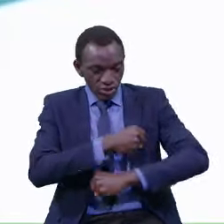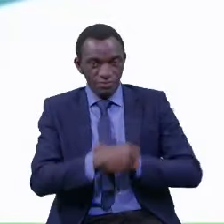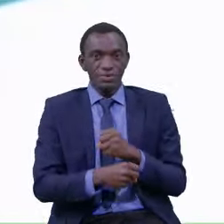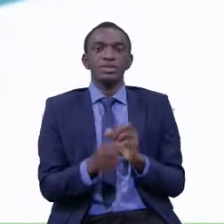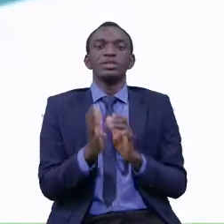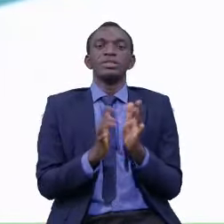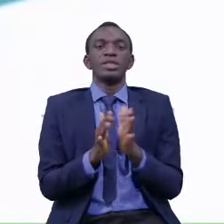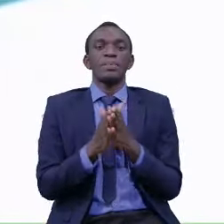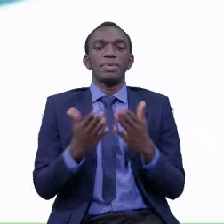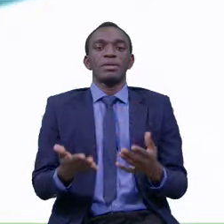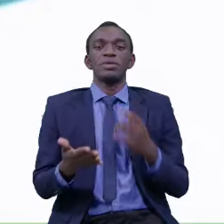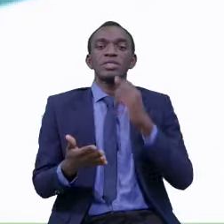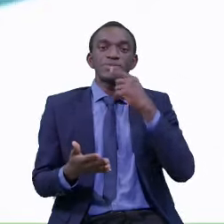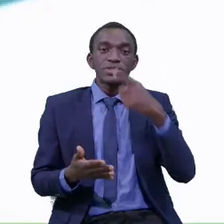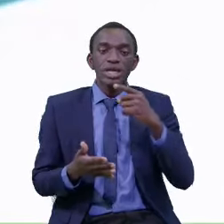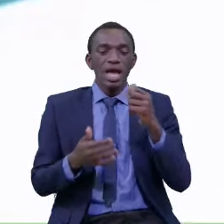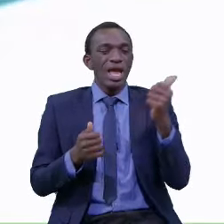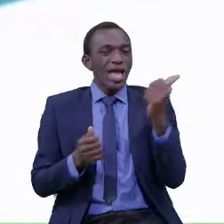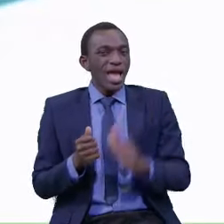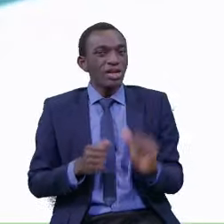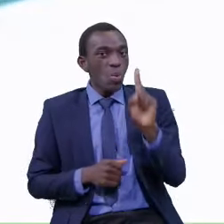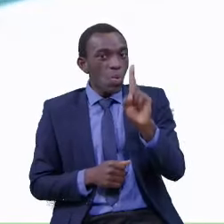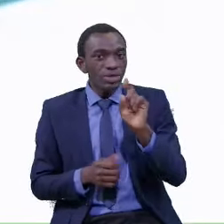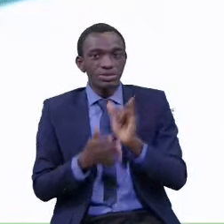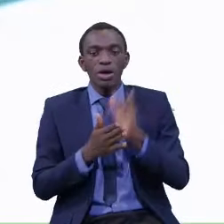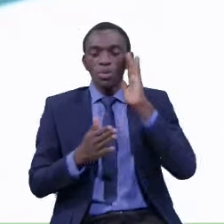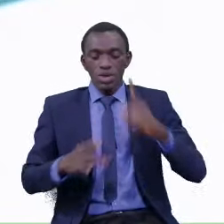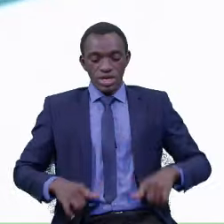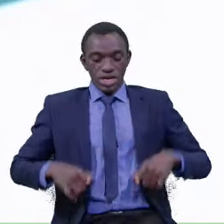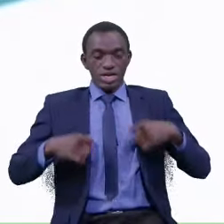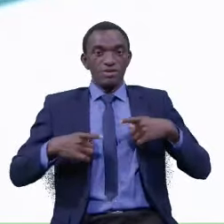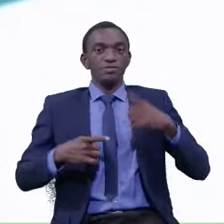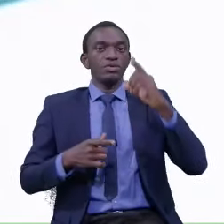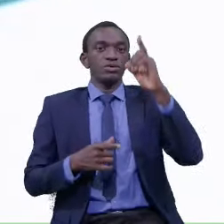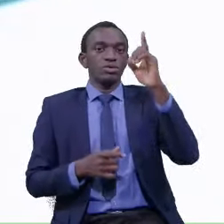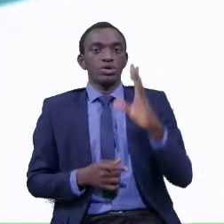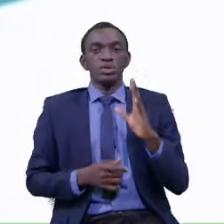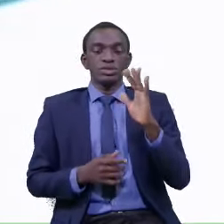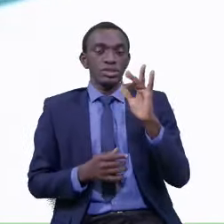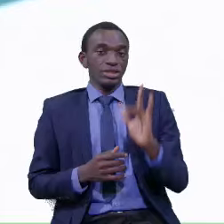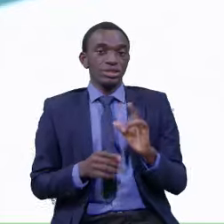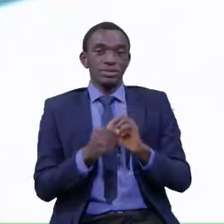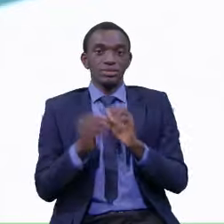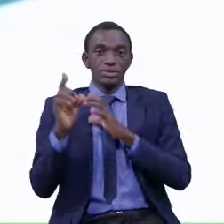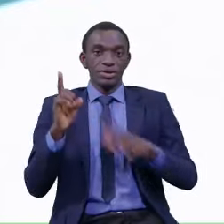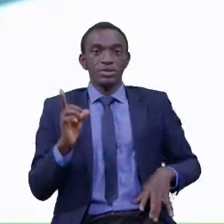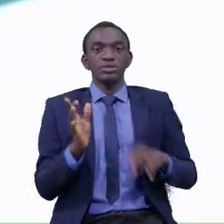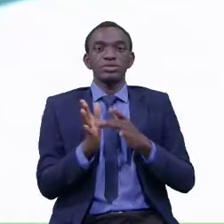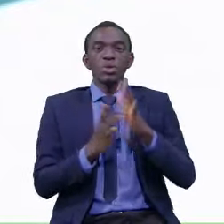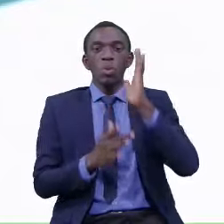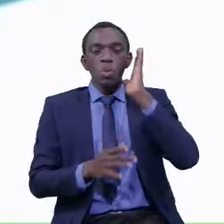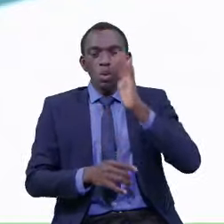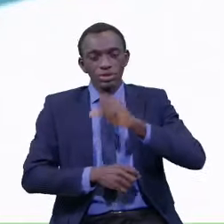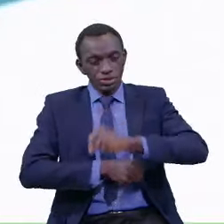live godly in Christ Jesus shall suffer persecution. And the people that do